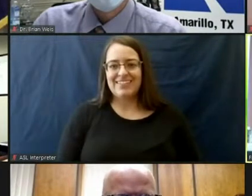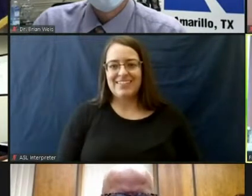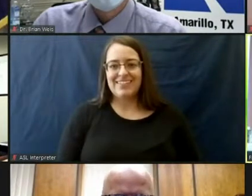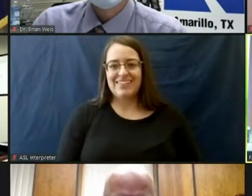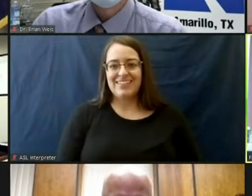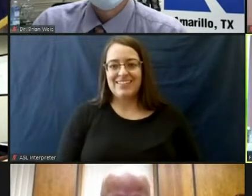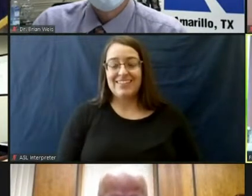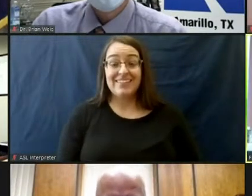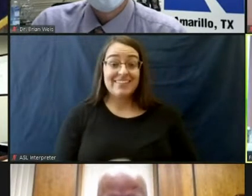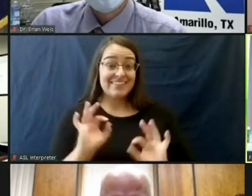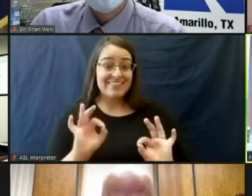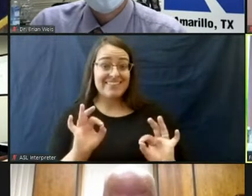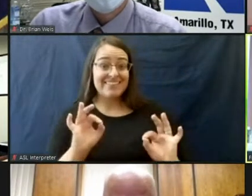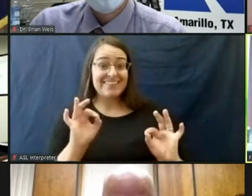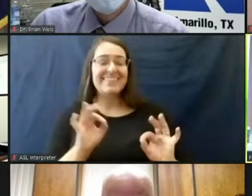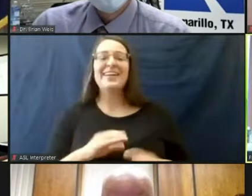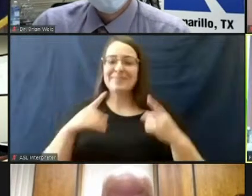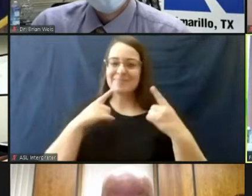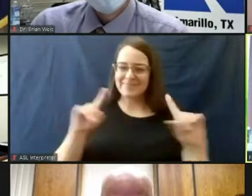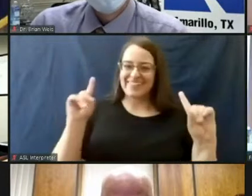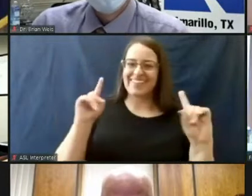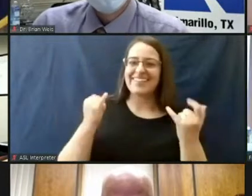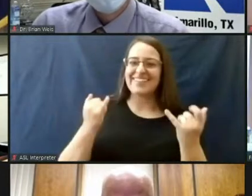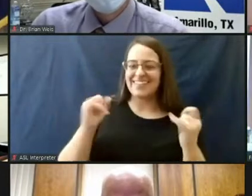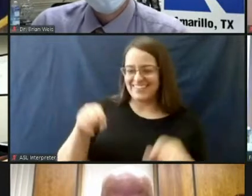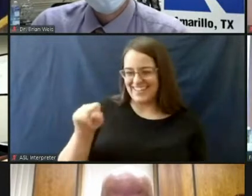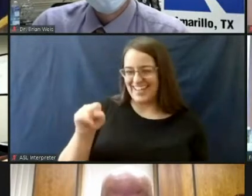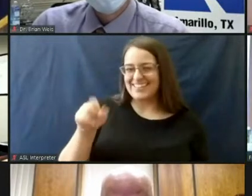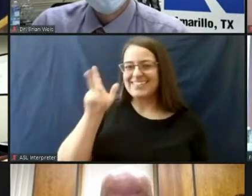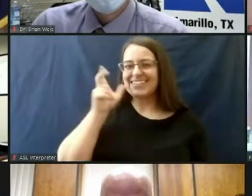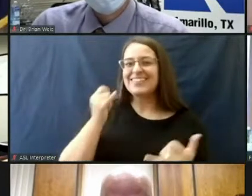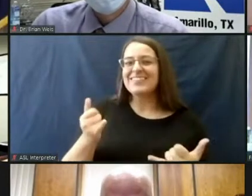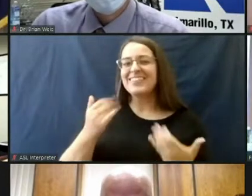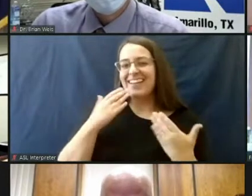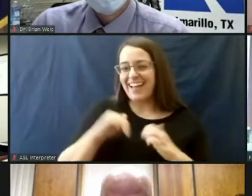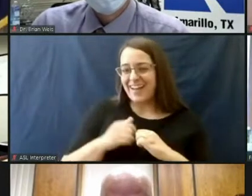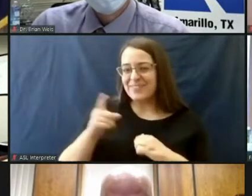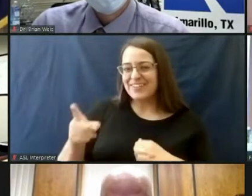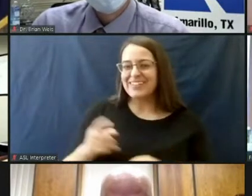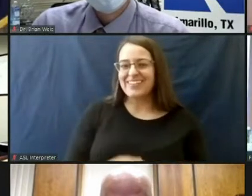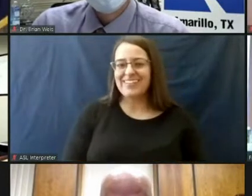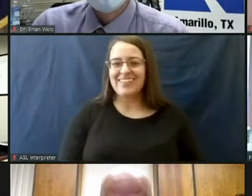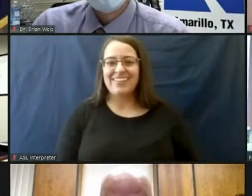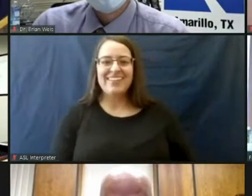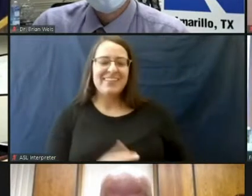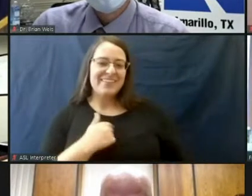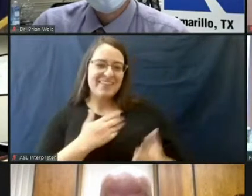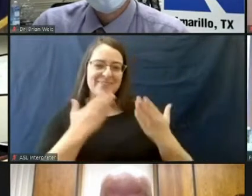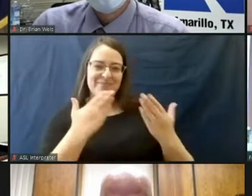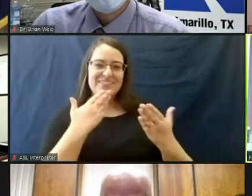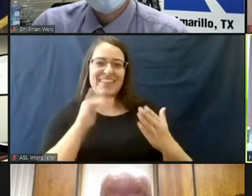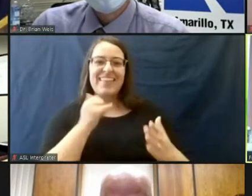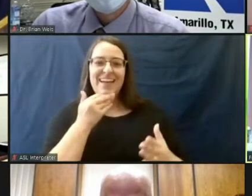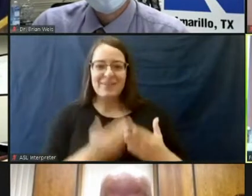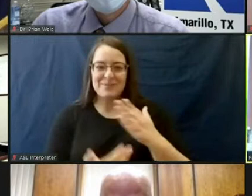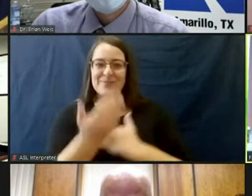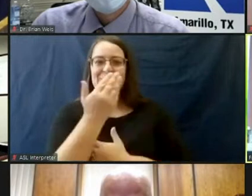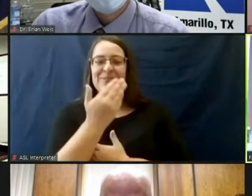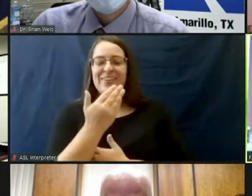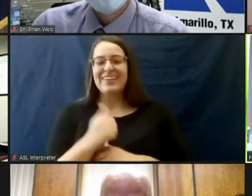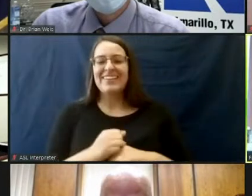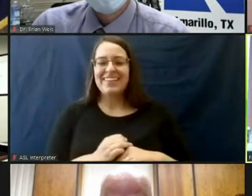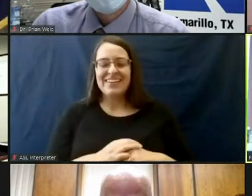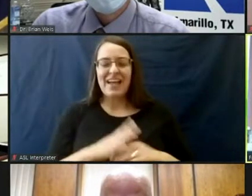Okay, can Yes, you we hear have me you now? now. Yes, we sure can. Thank How are you? I appreciate that. Good morning, everyone. I just